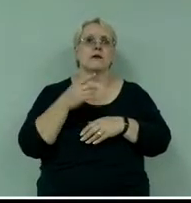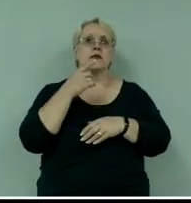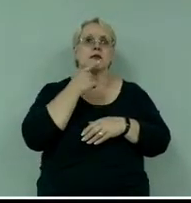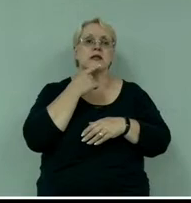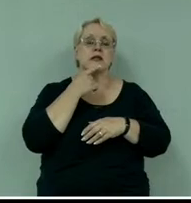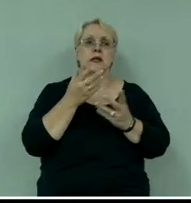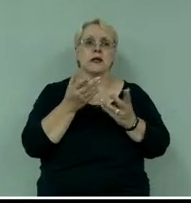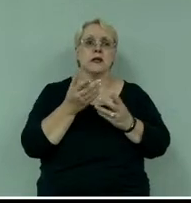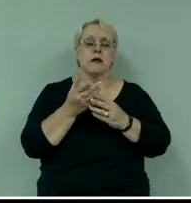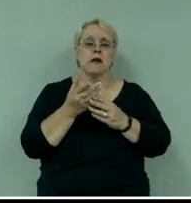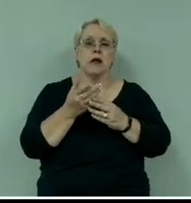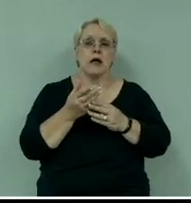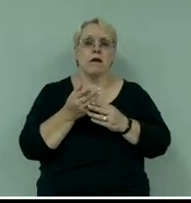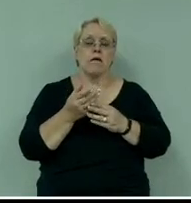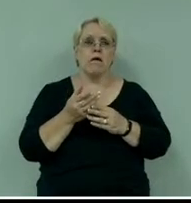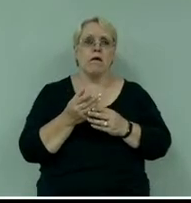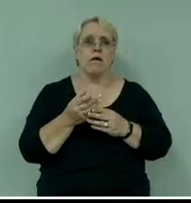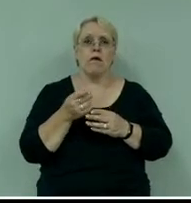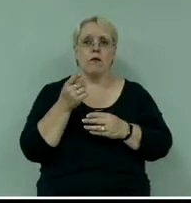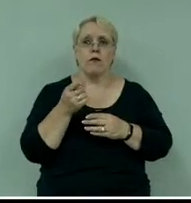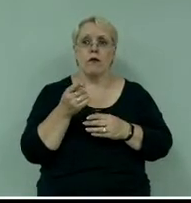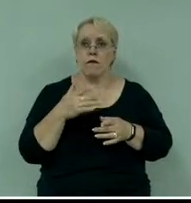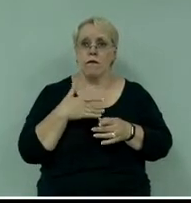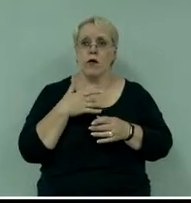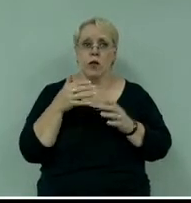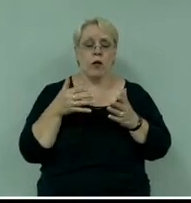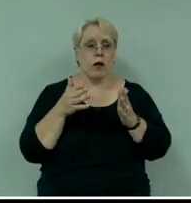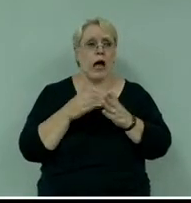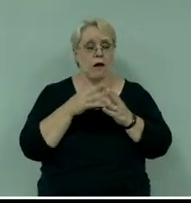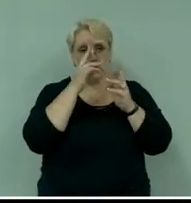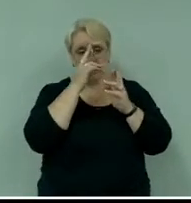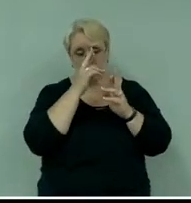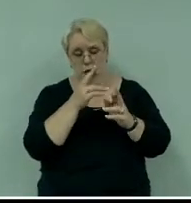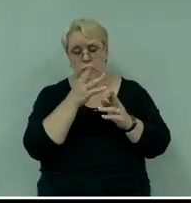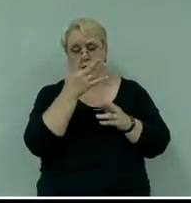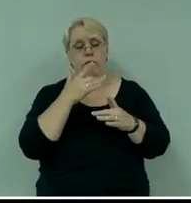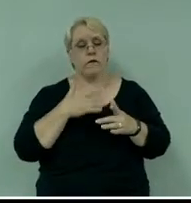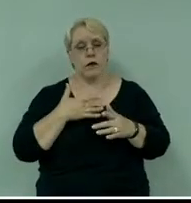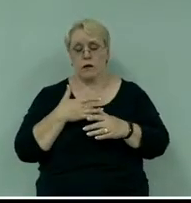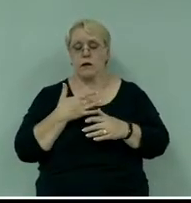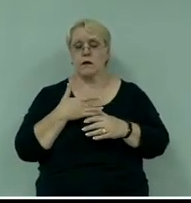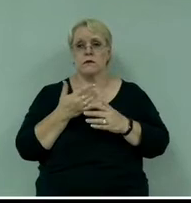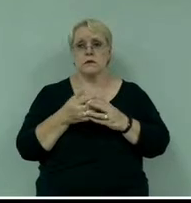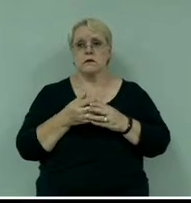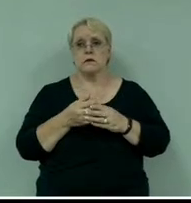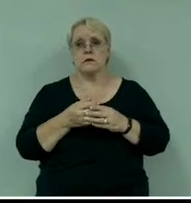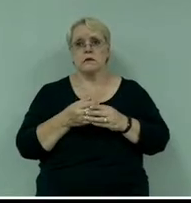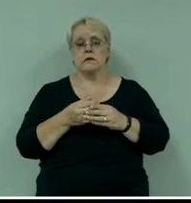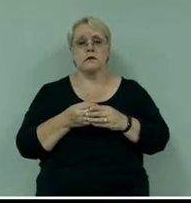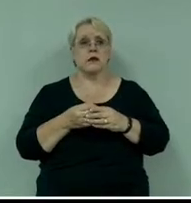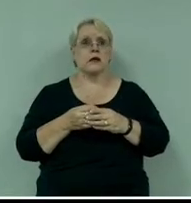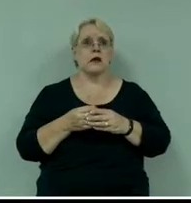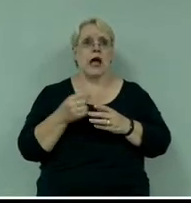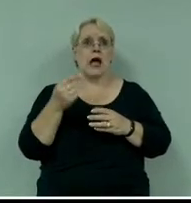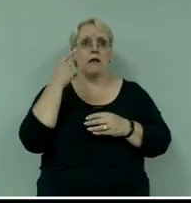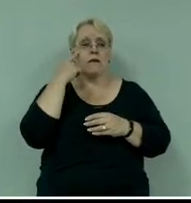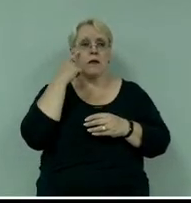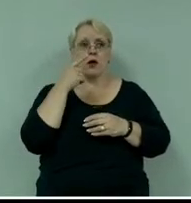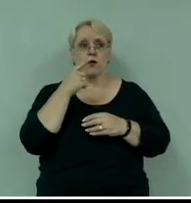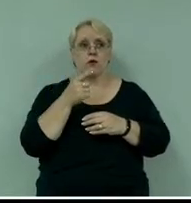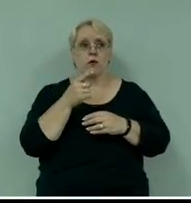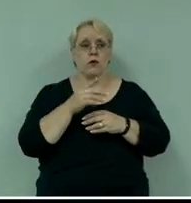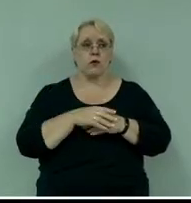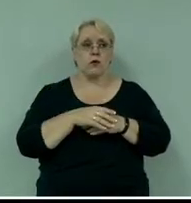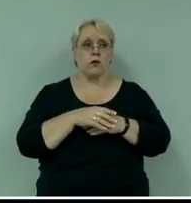that, sir, is because you do feel the way you do. I respect the way you feel. People have the right to feel the way they do, okay? I just think that you're in the